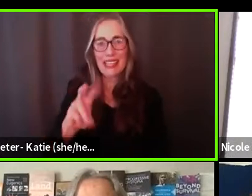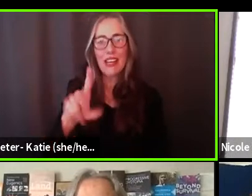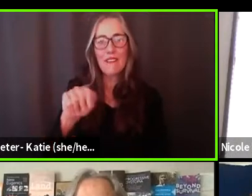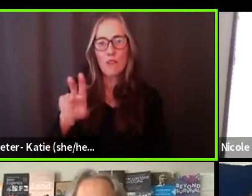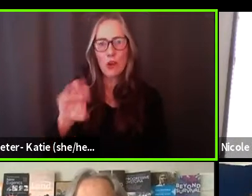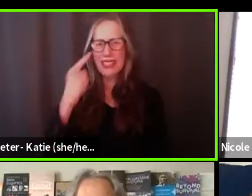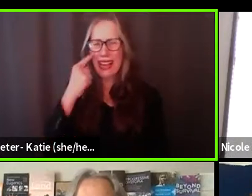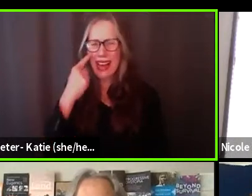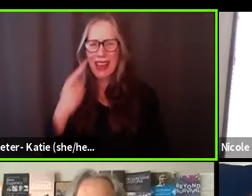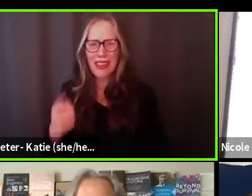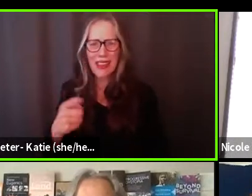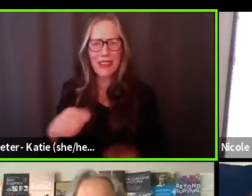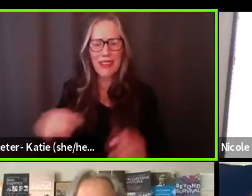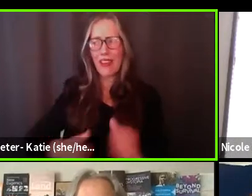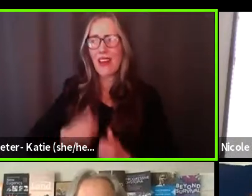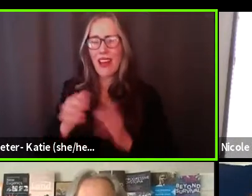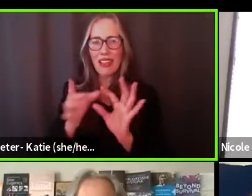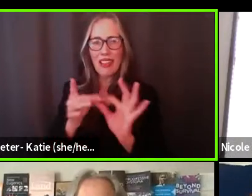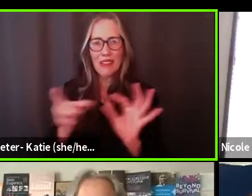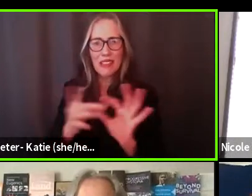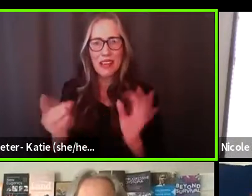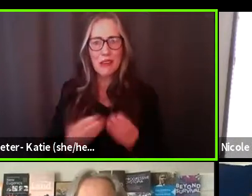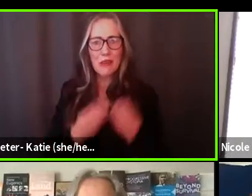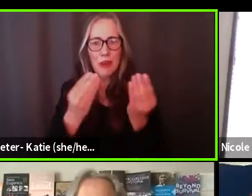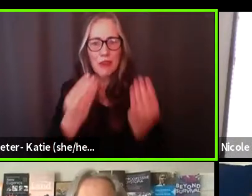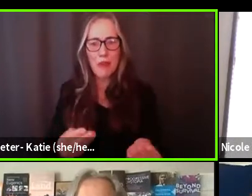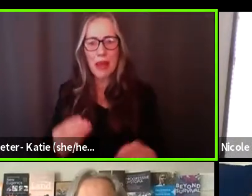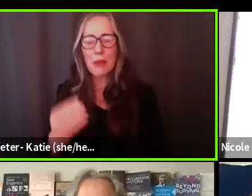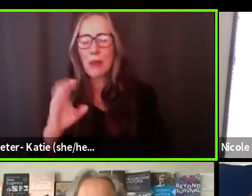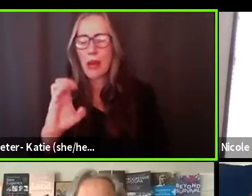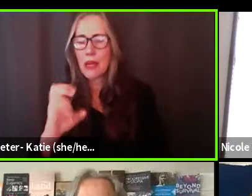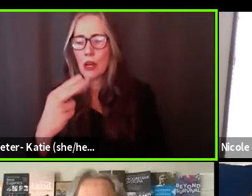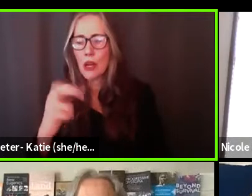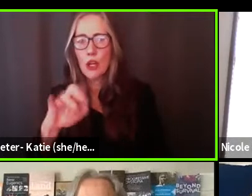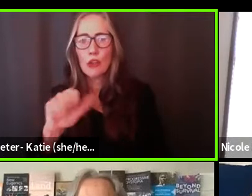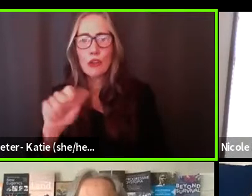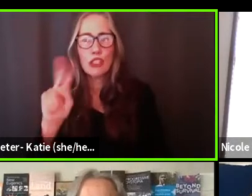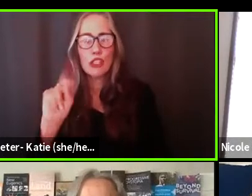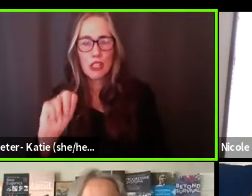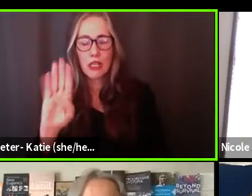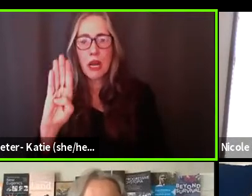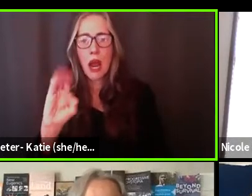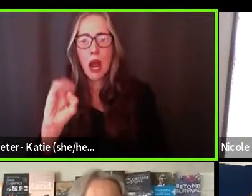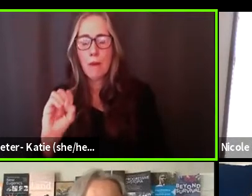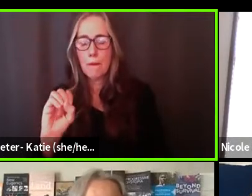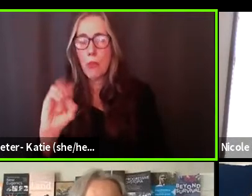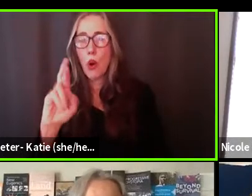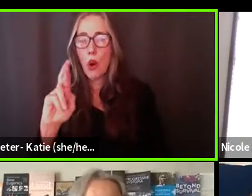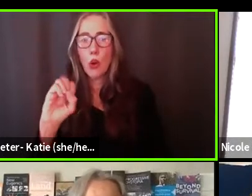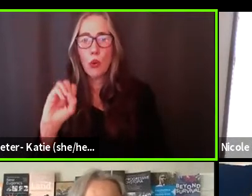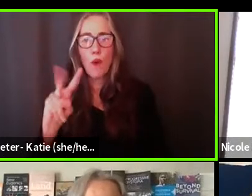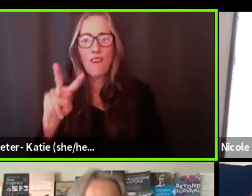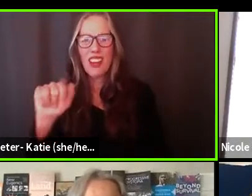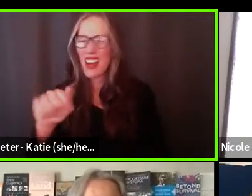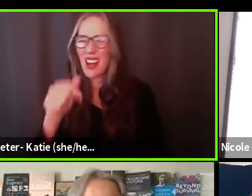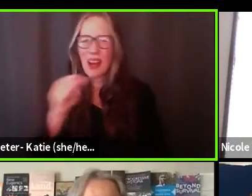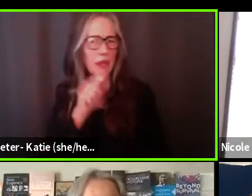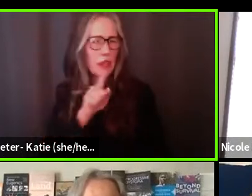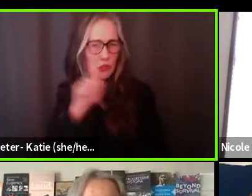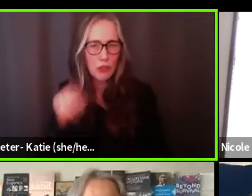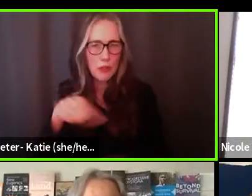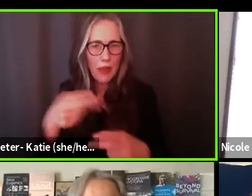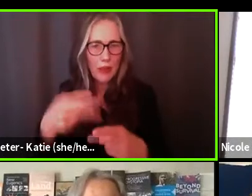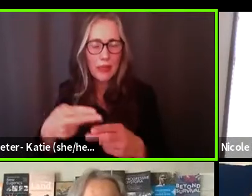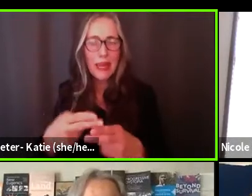believe it's baroni i have the hopefully i have the correct name um before we begin i will turn uh before we begin this morning's